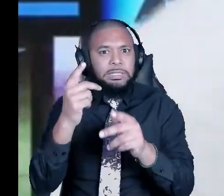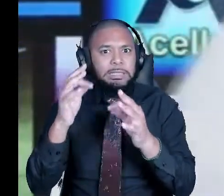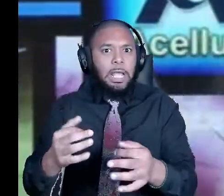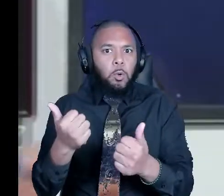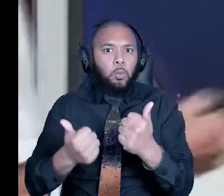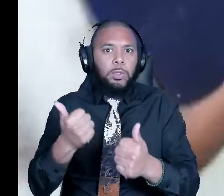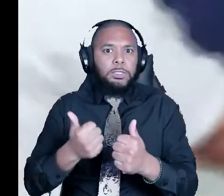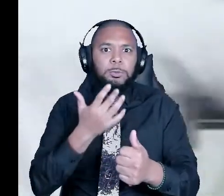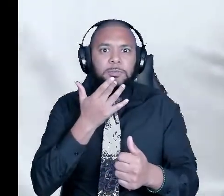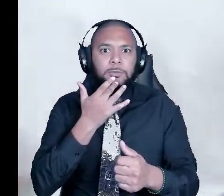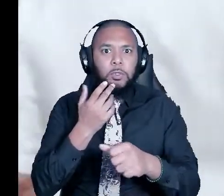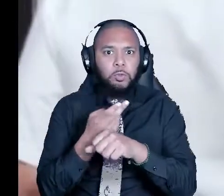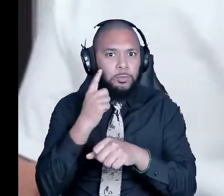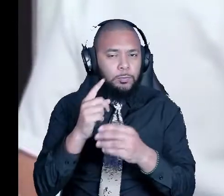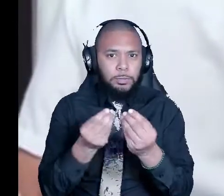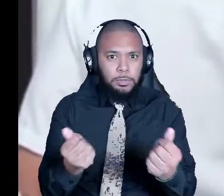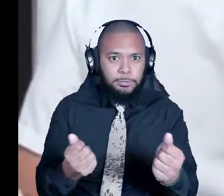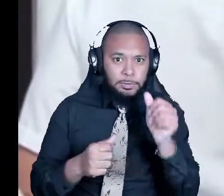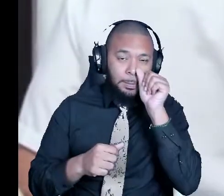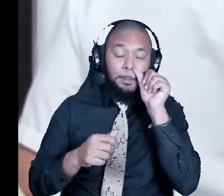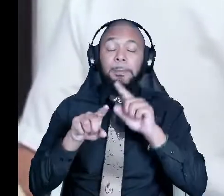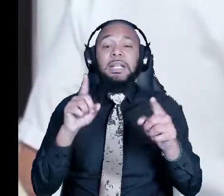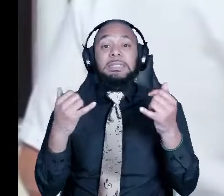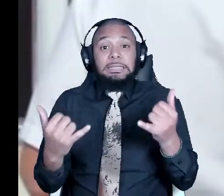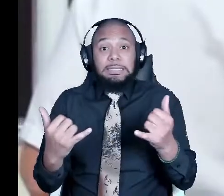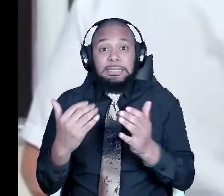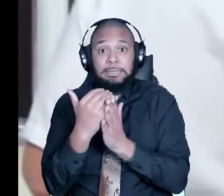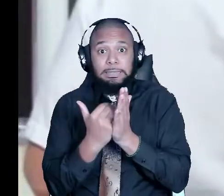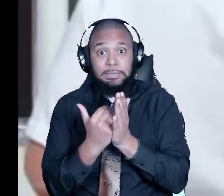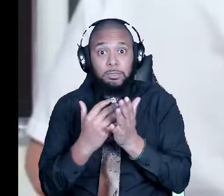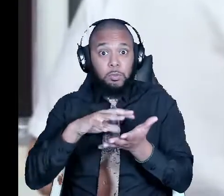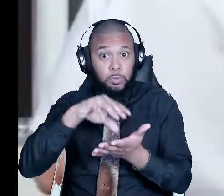is called substitution.